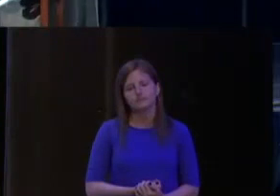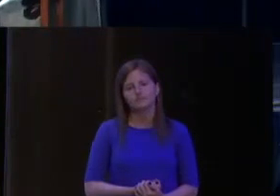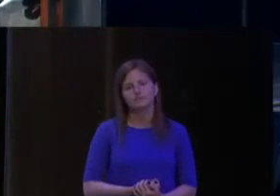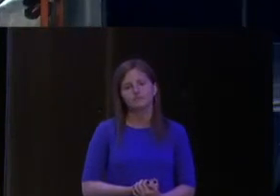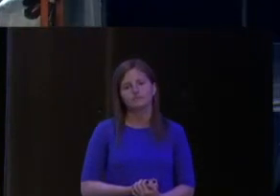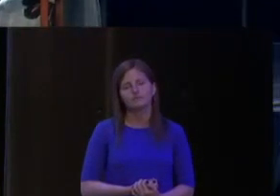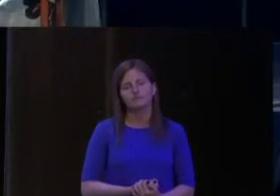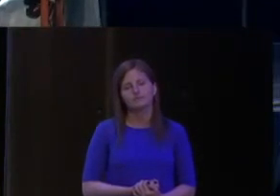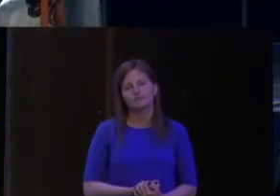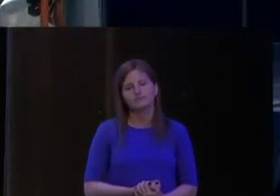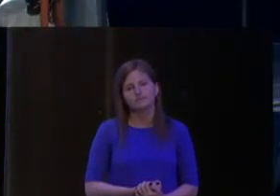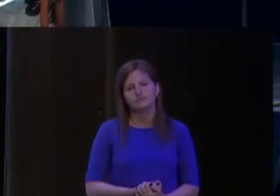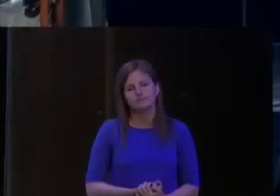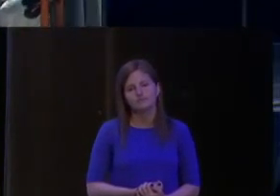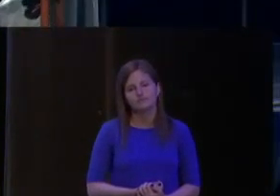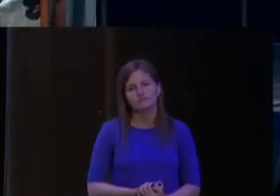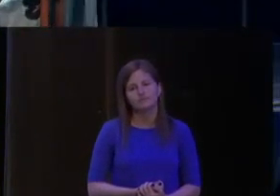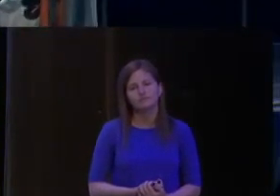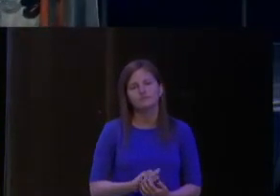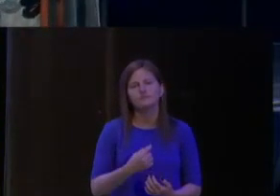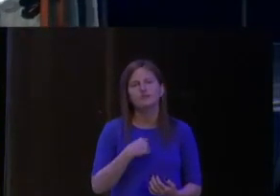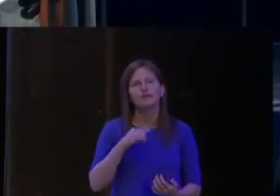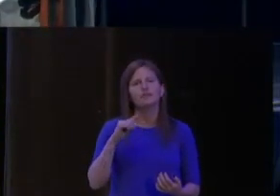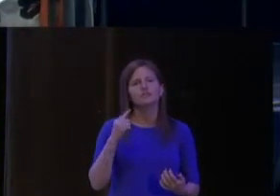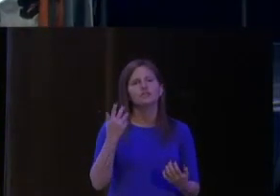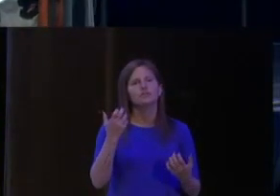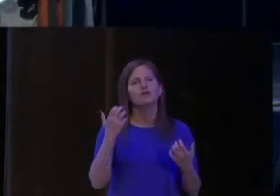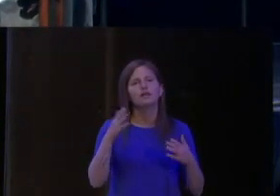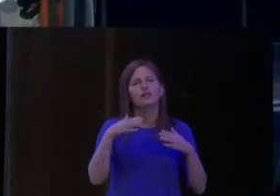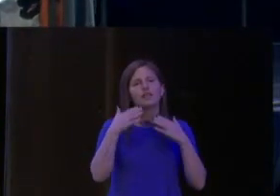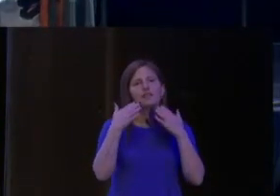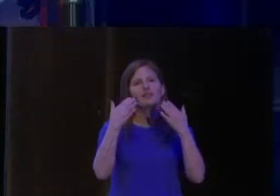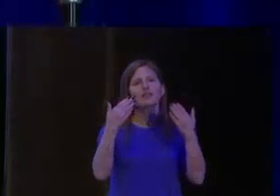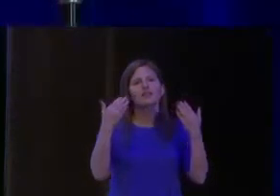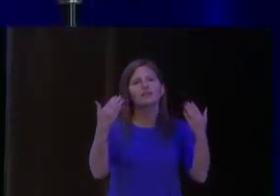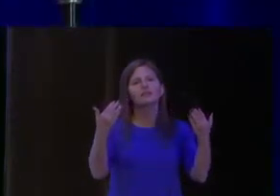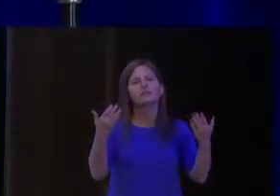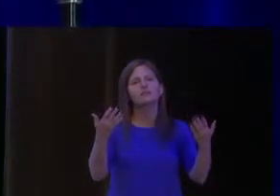I just want to thank you.